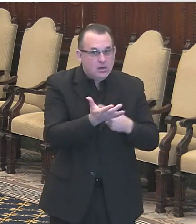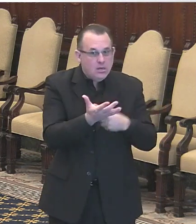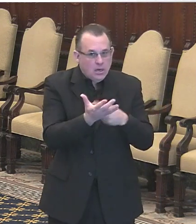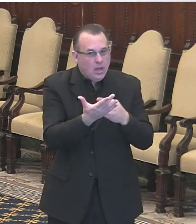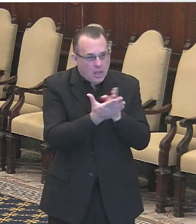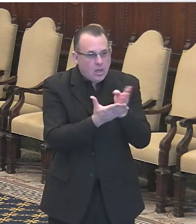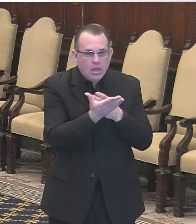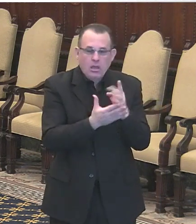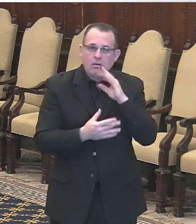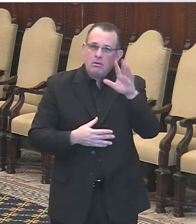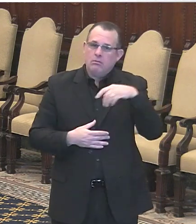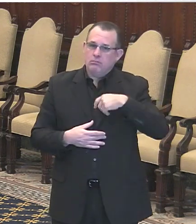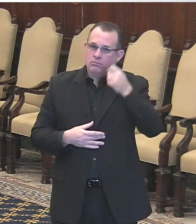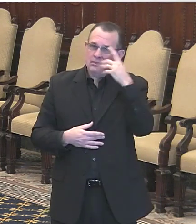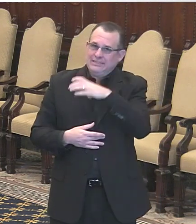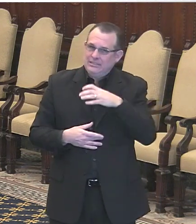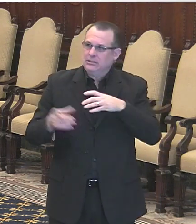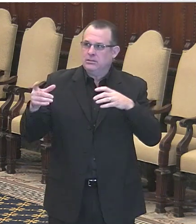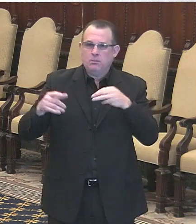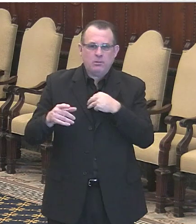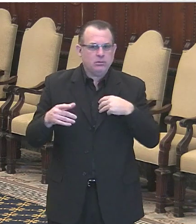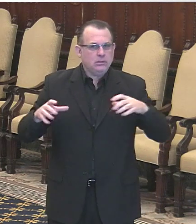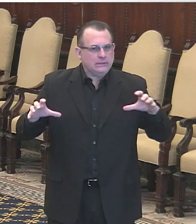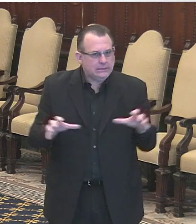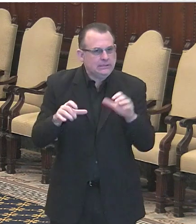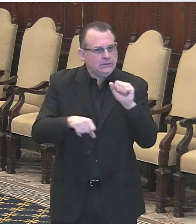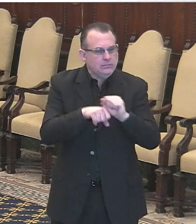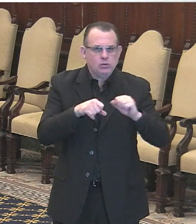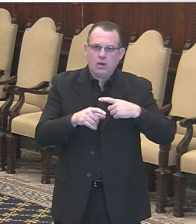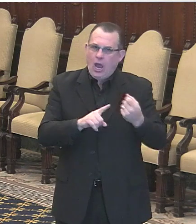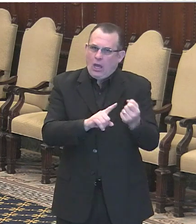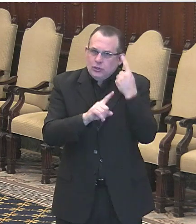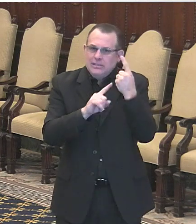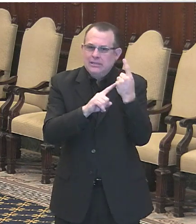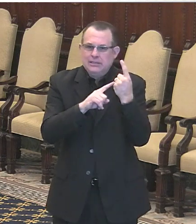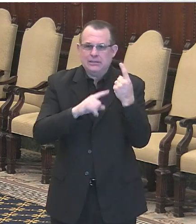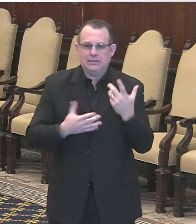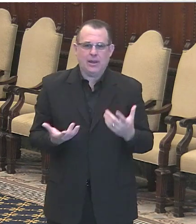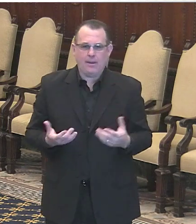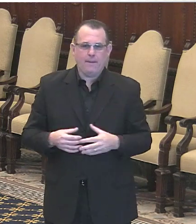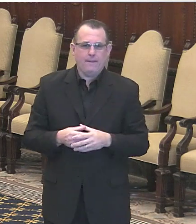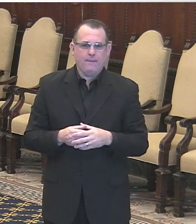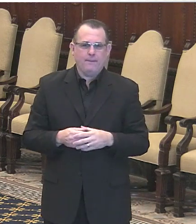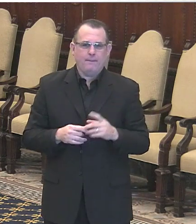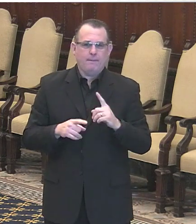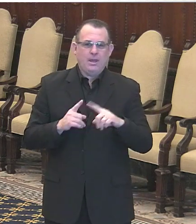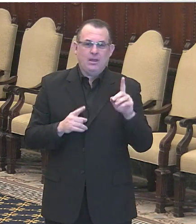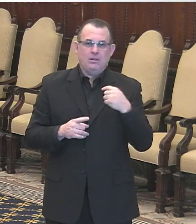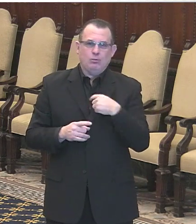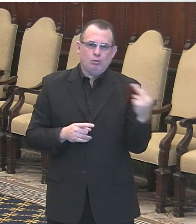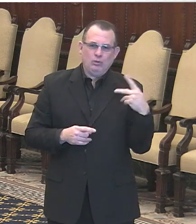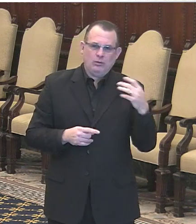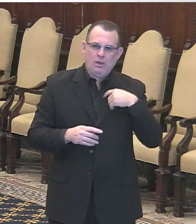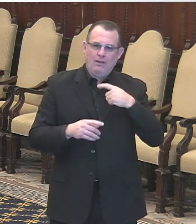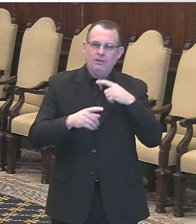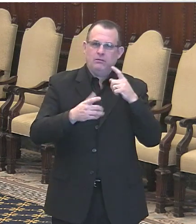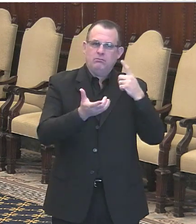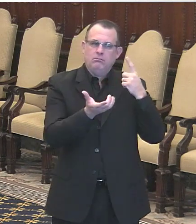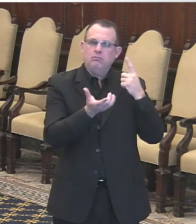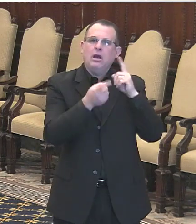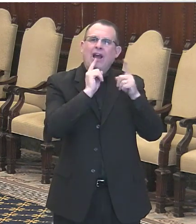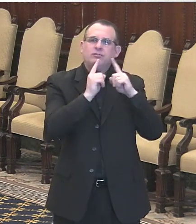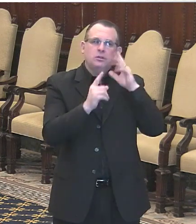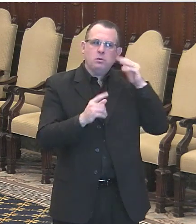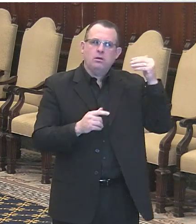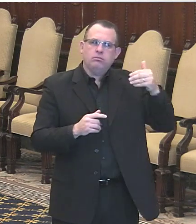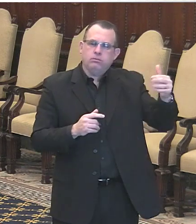council member's effort on his, first budget. But we'll have those conversations going forward in the midst of the